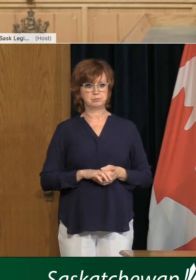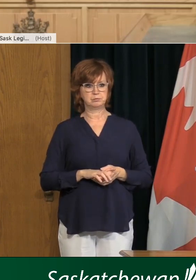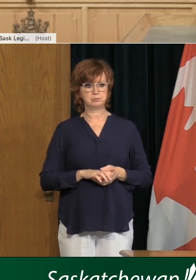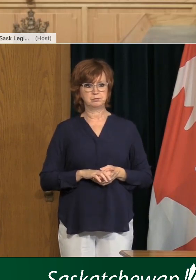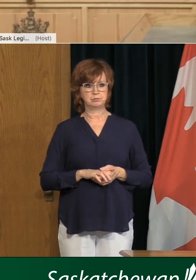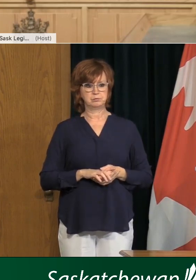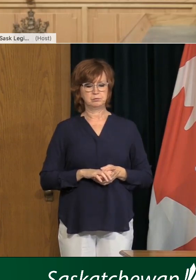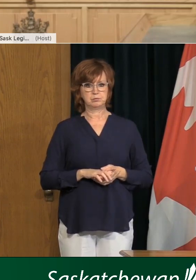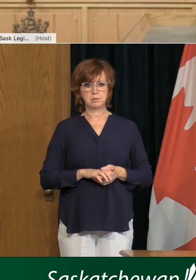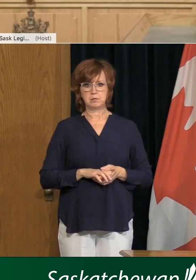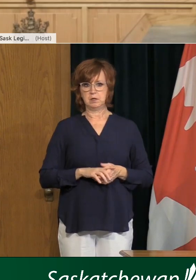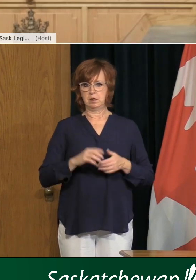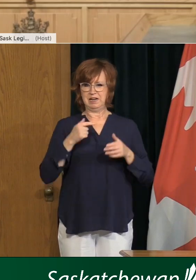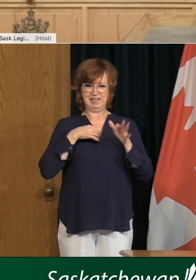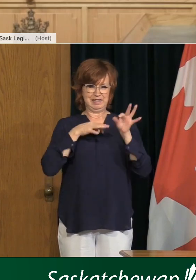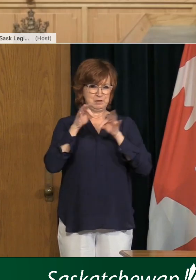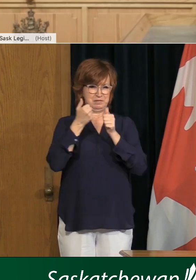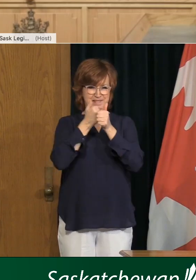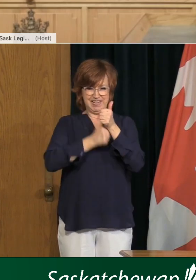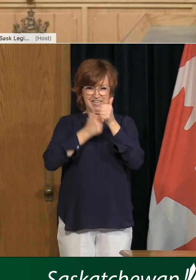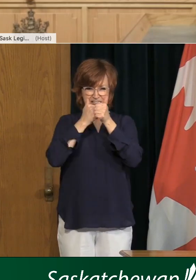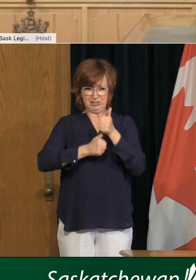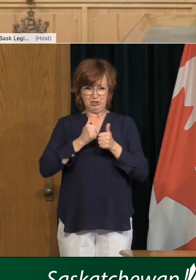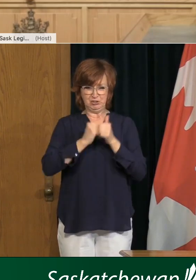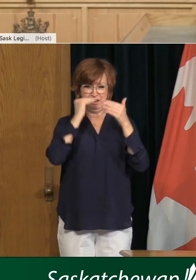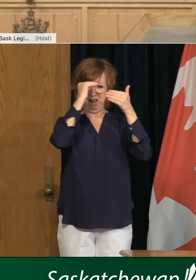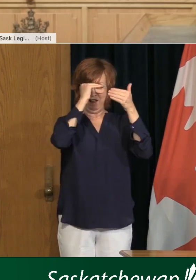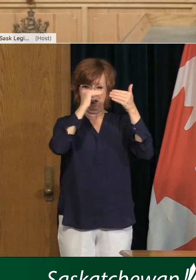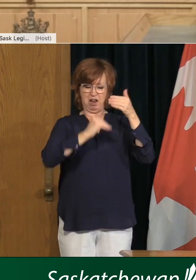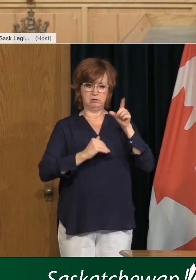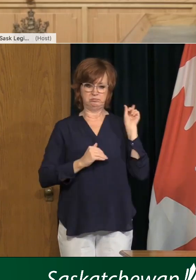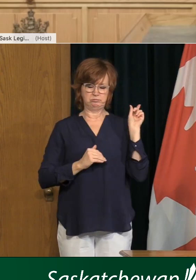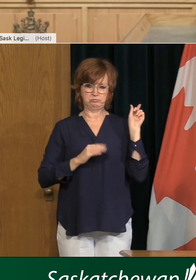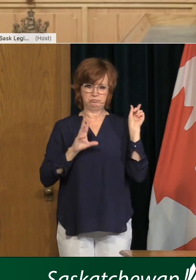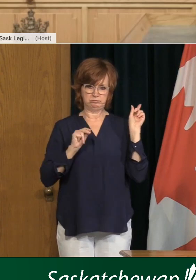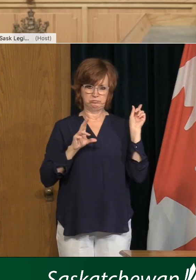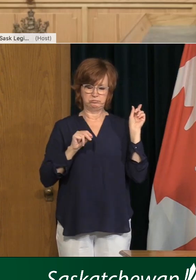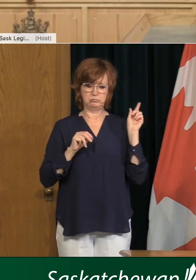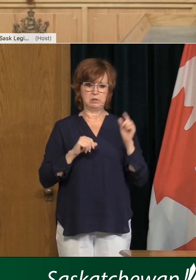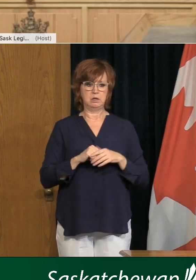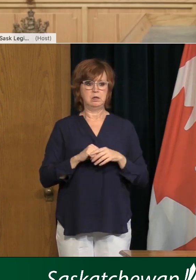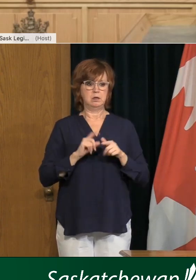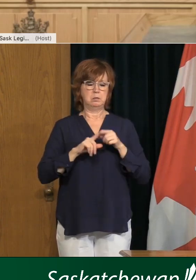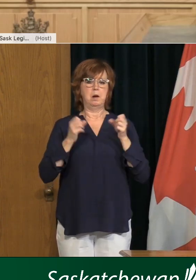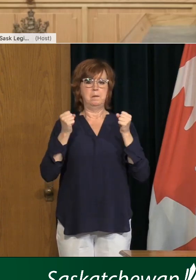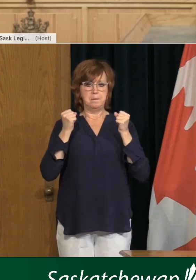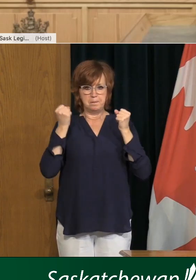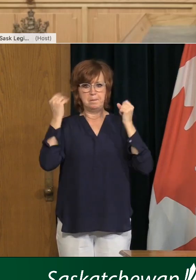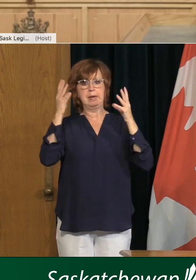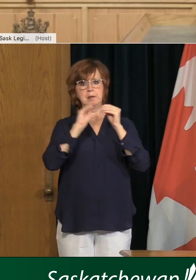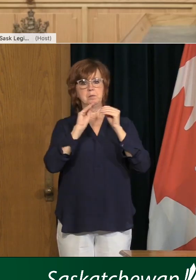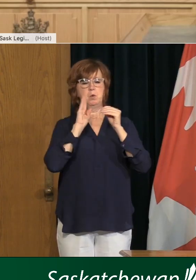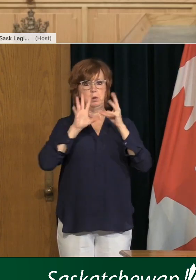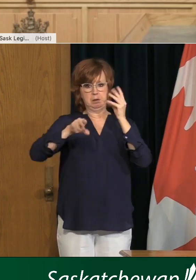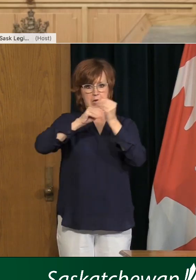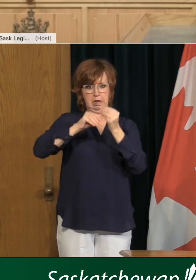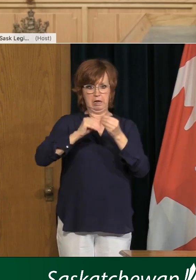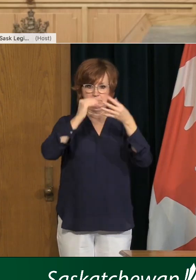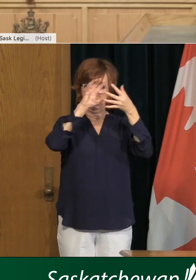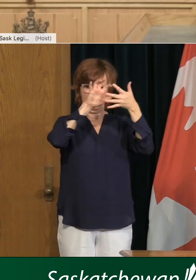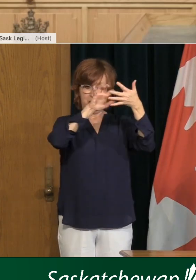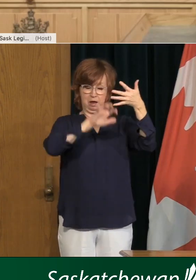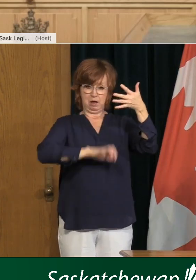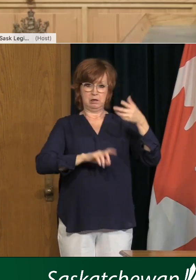Additional services, and I won't go into detail on each one of these, but there are many other services that will be stood up in phase 1, such